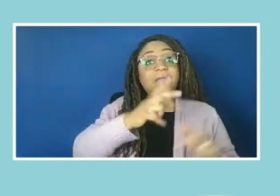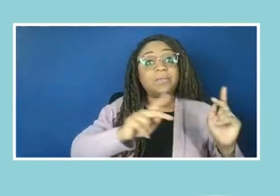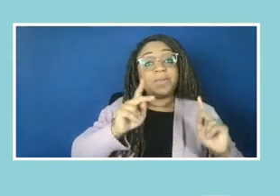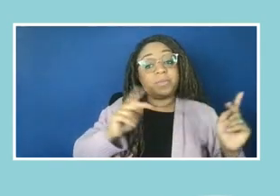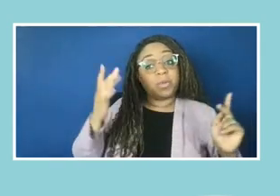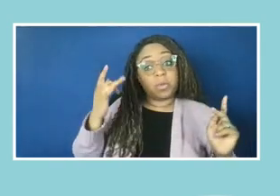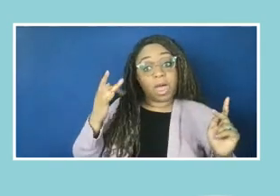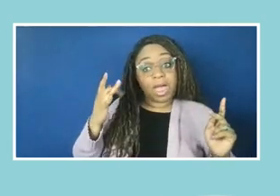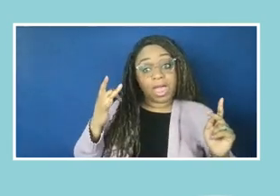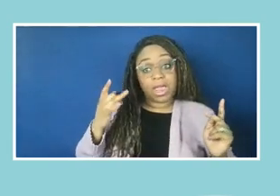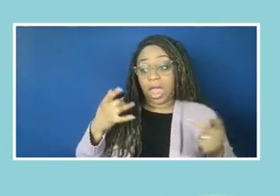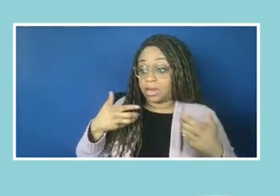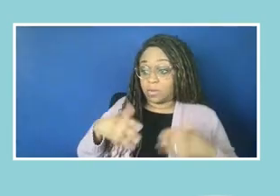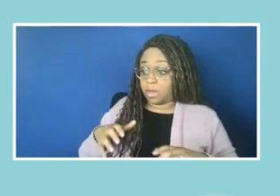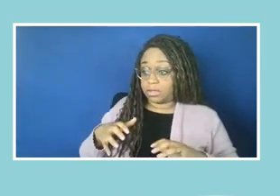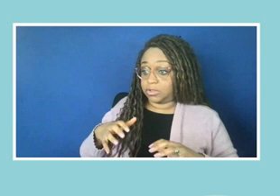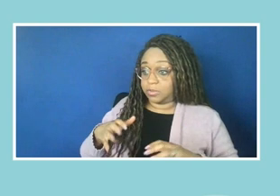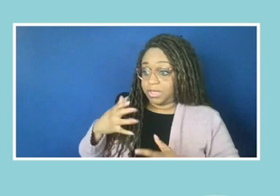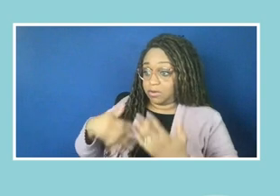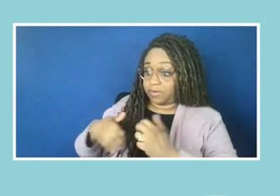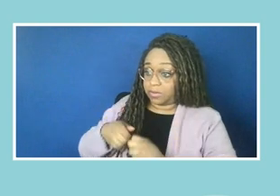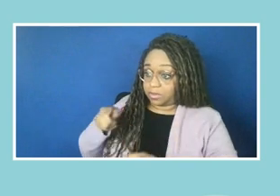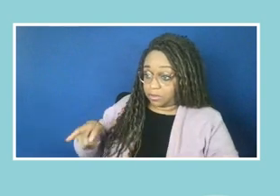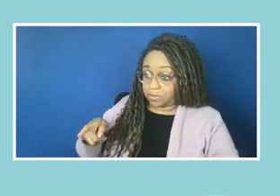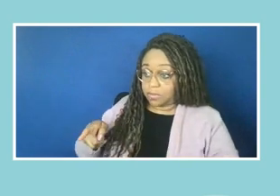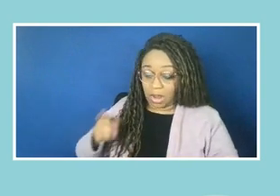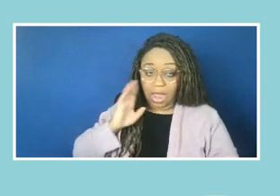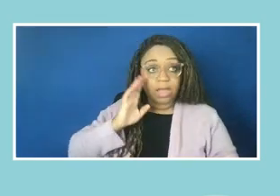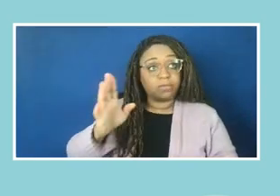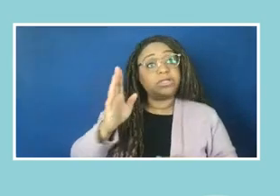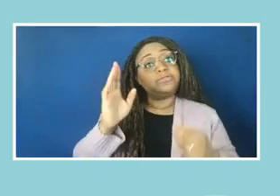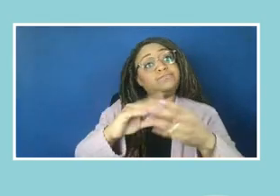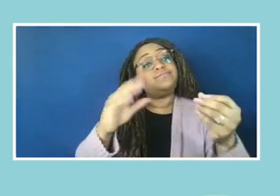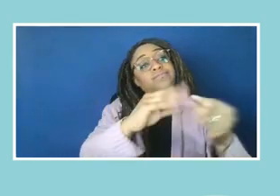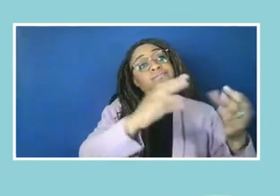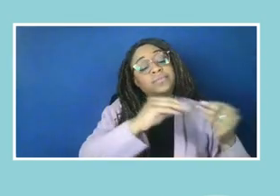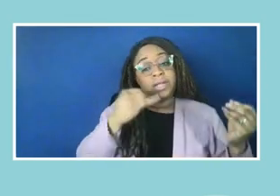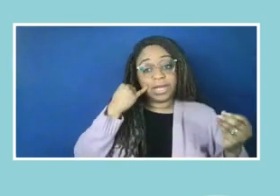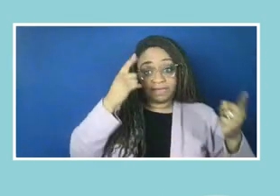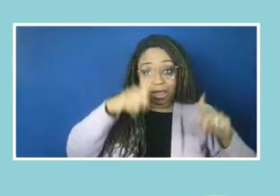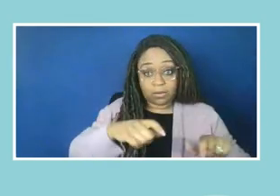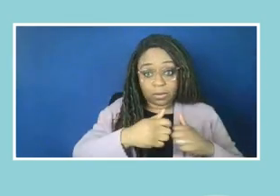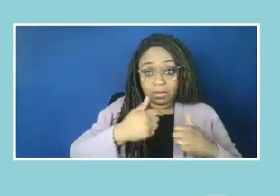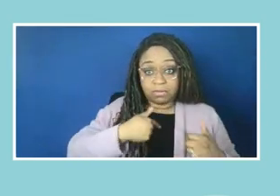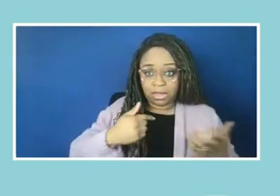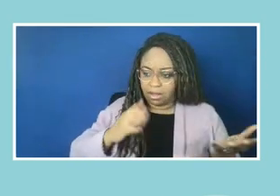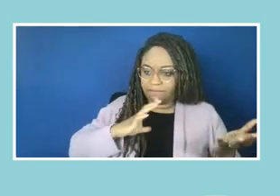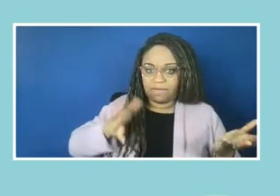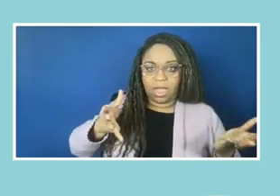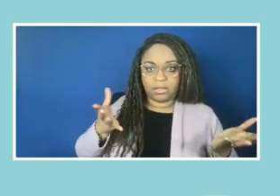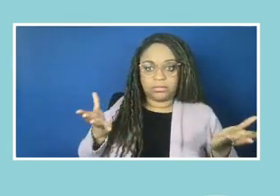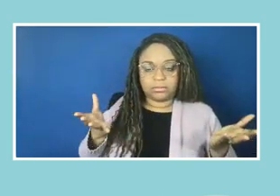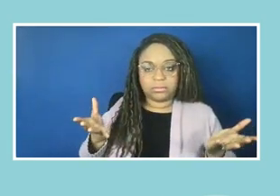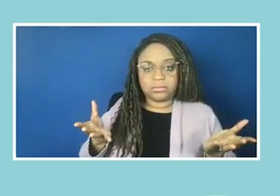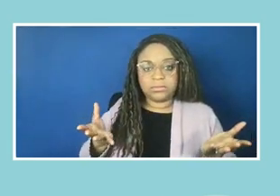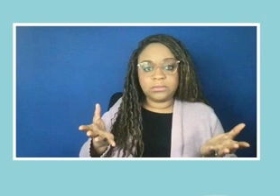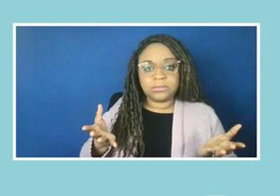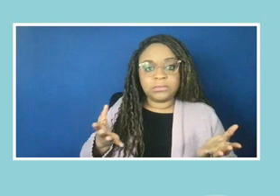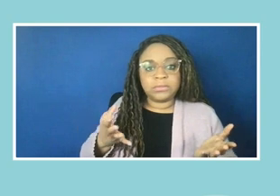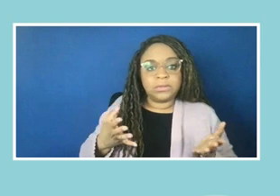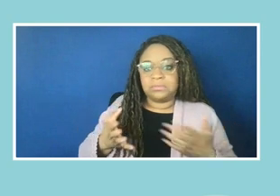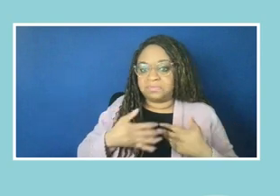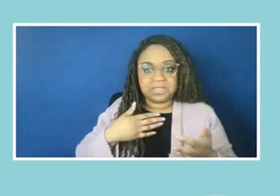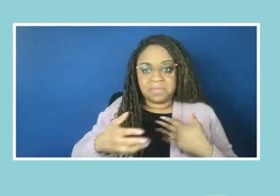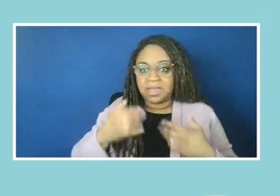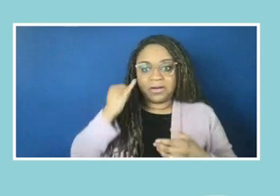will. And if they agree with me, so be it. I mean, that's just the way it goes, whether you are talking about politics or